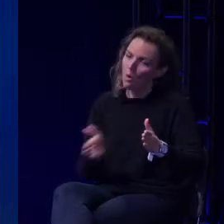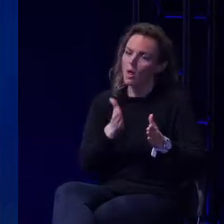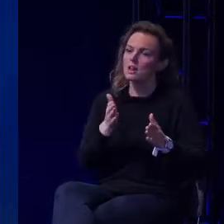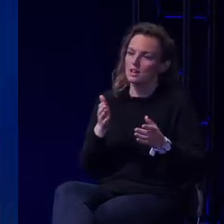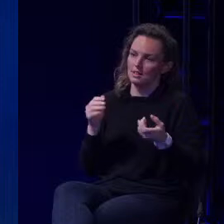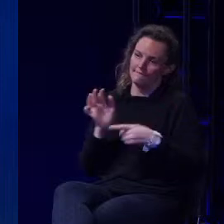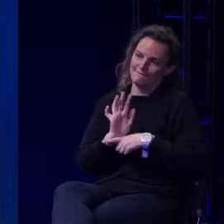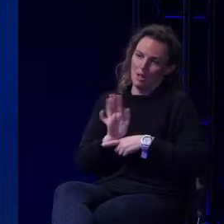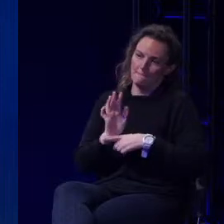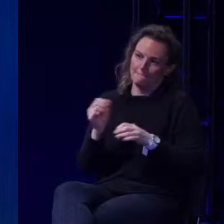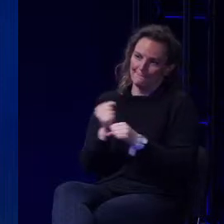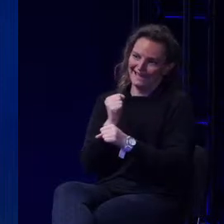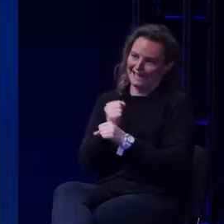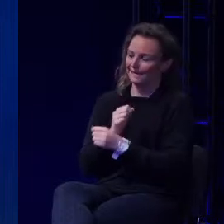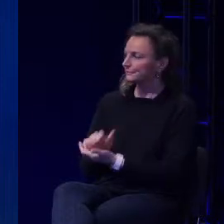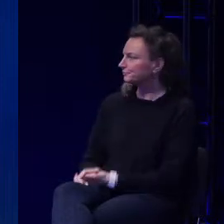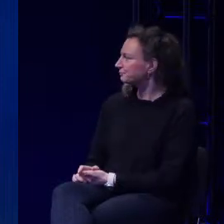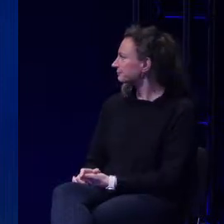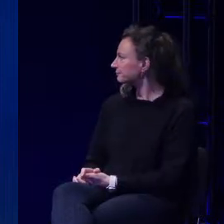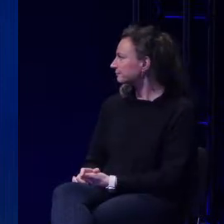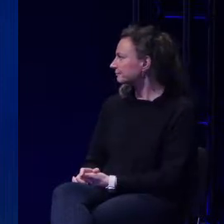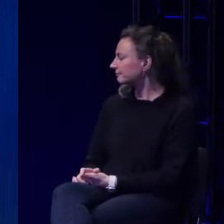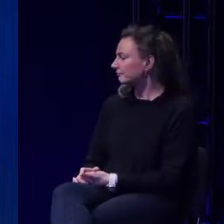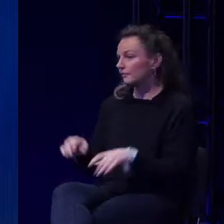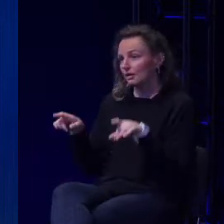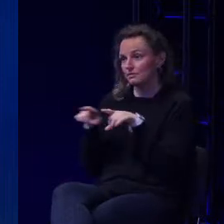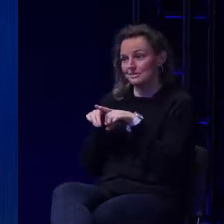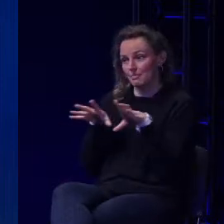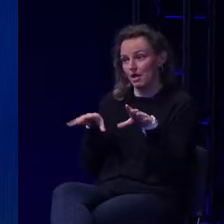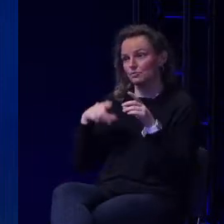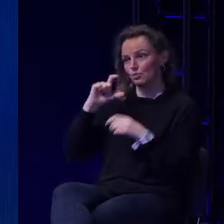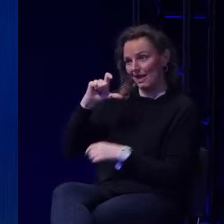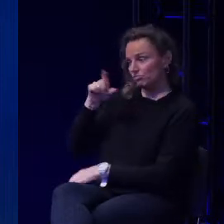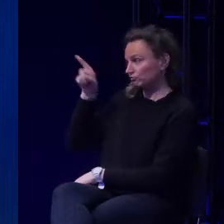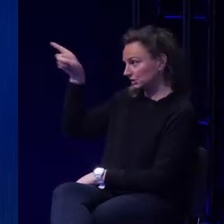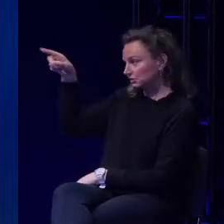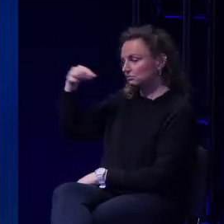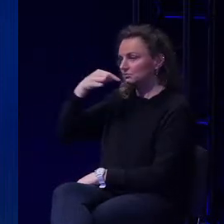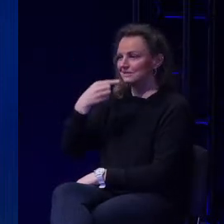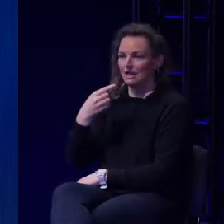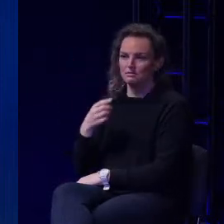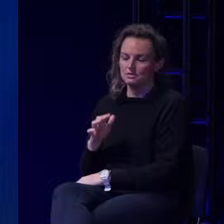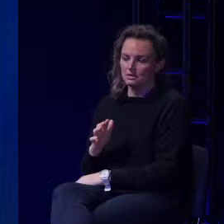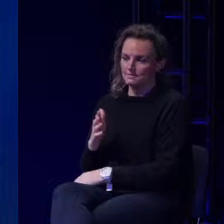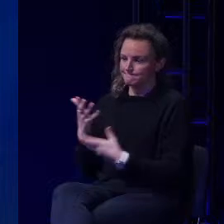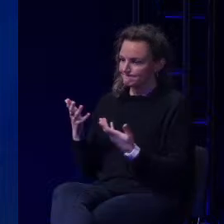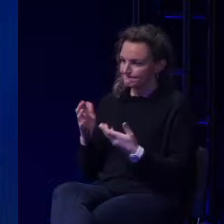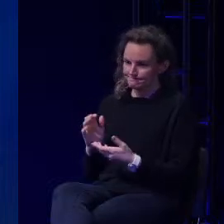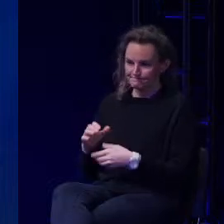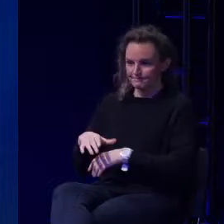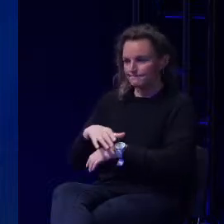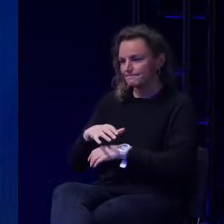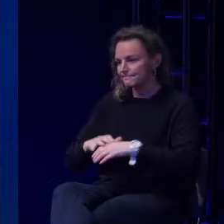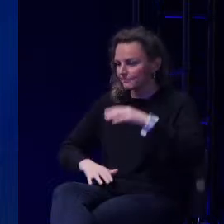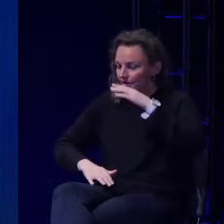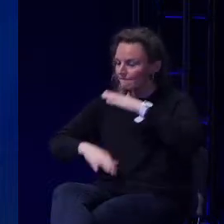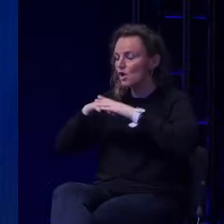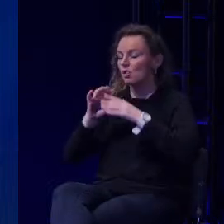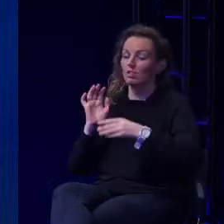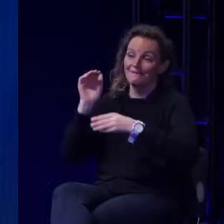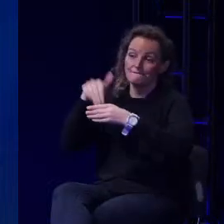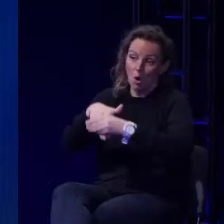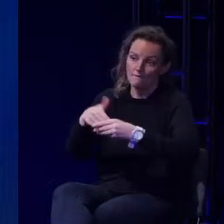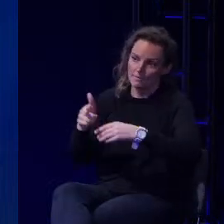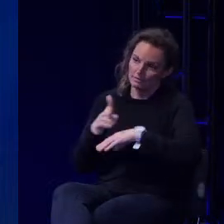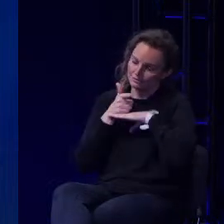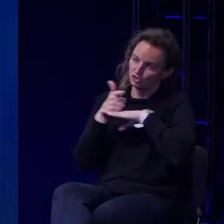Catherine touched on in her first answer, was that full involvement in shooting docs. You know, I mean,